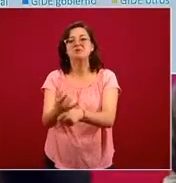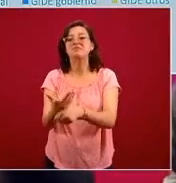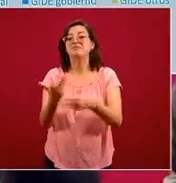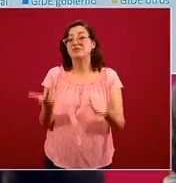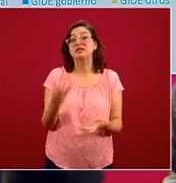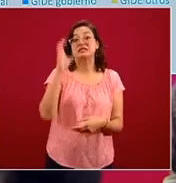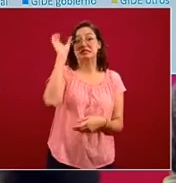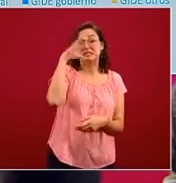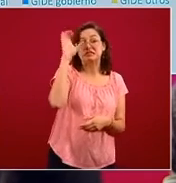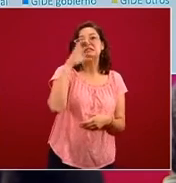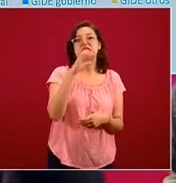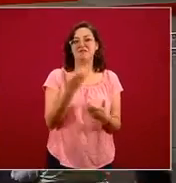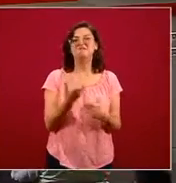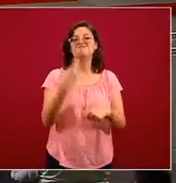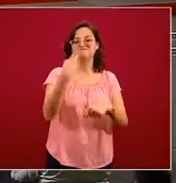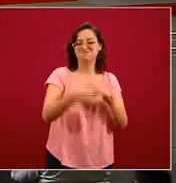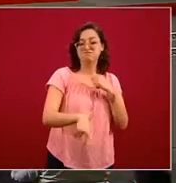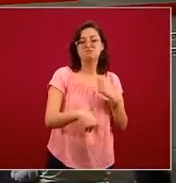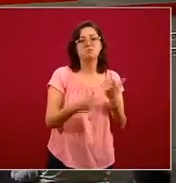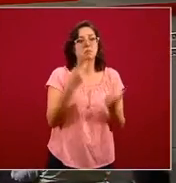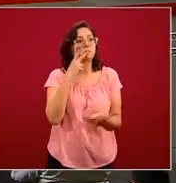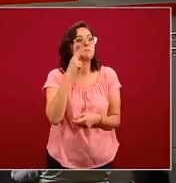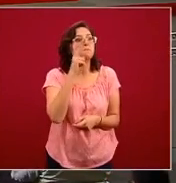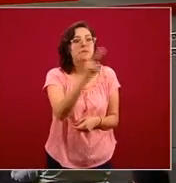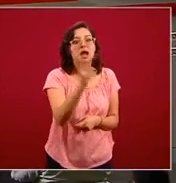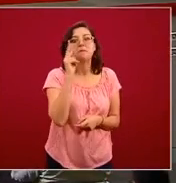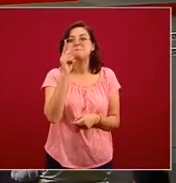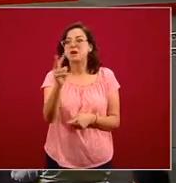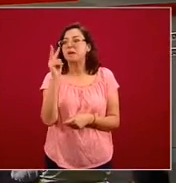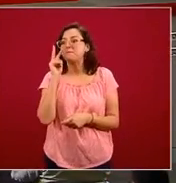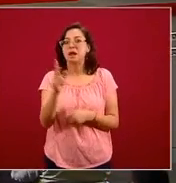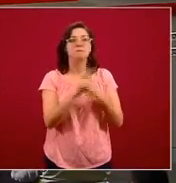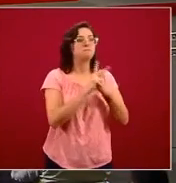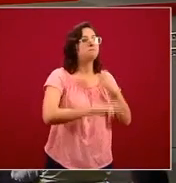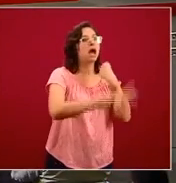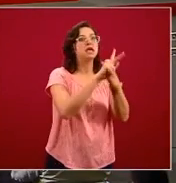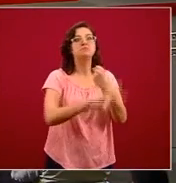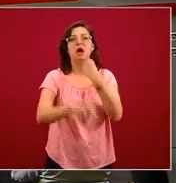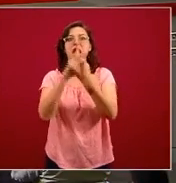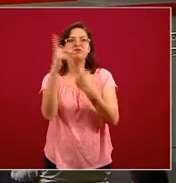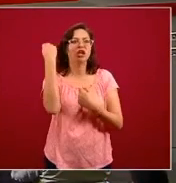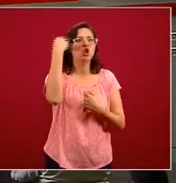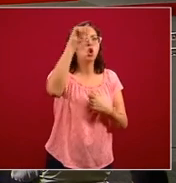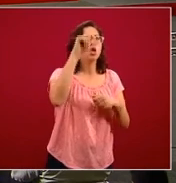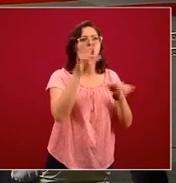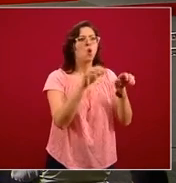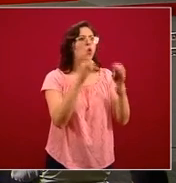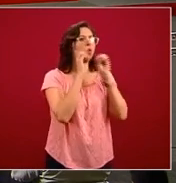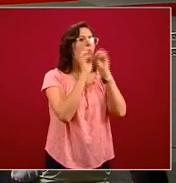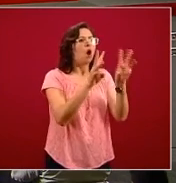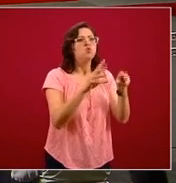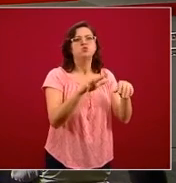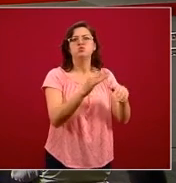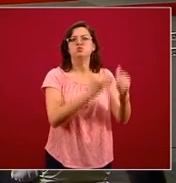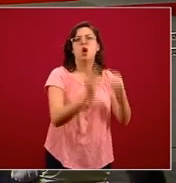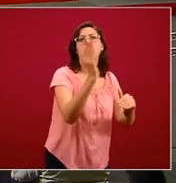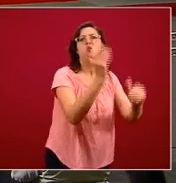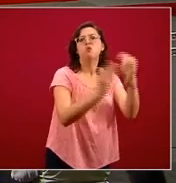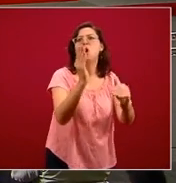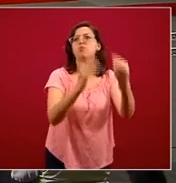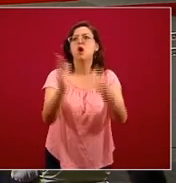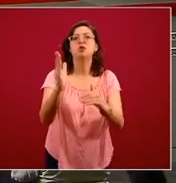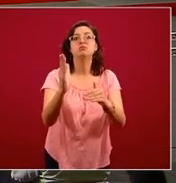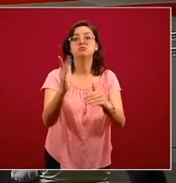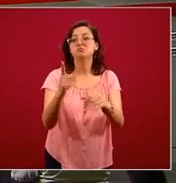viewpoint that has not included science enough. We can see here, like the United States, even with